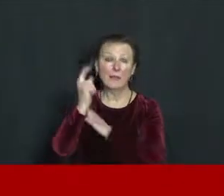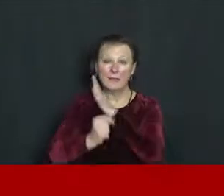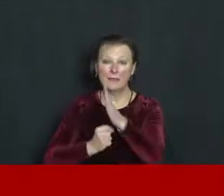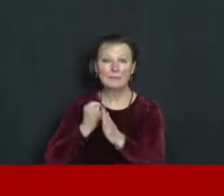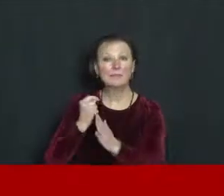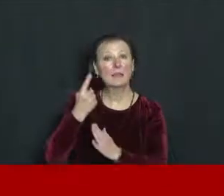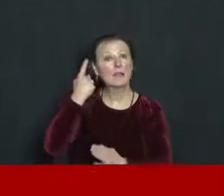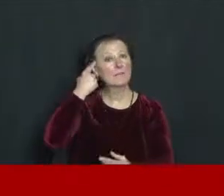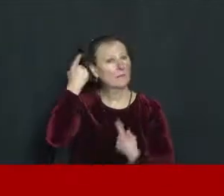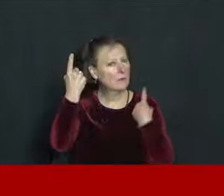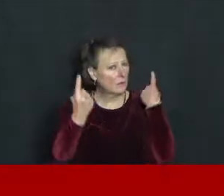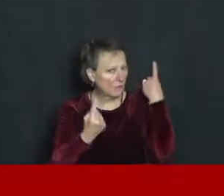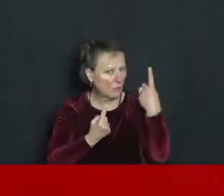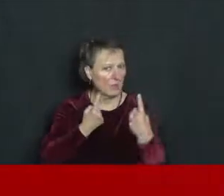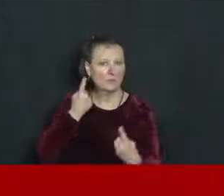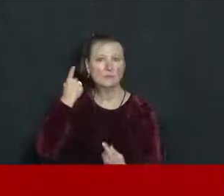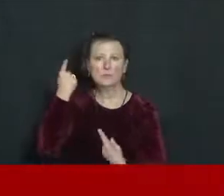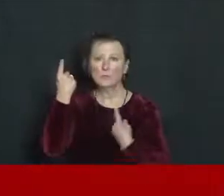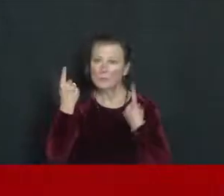singing, a time for